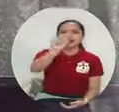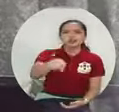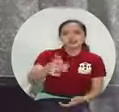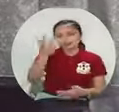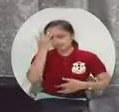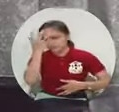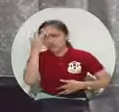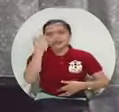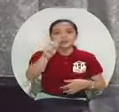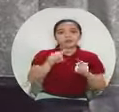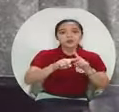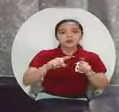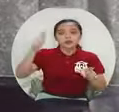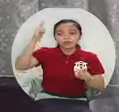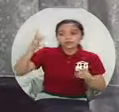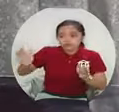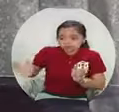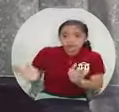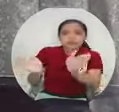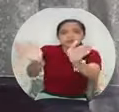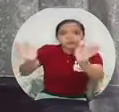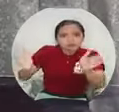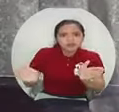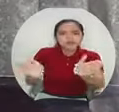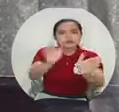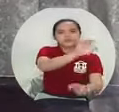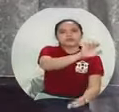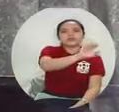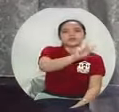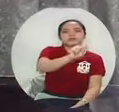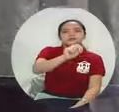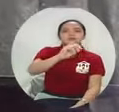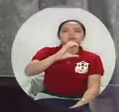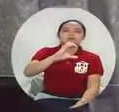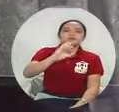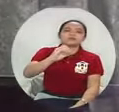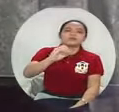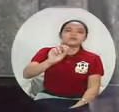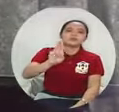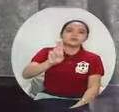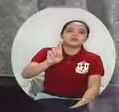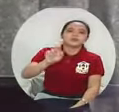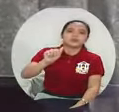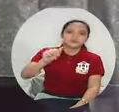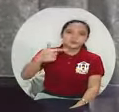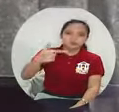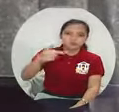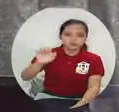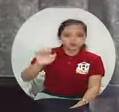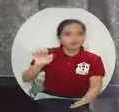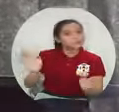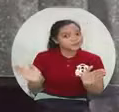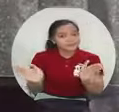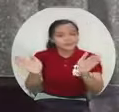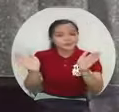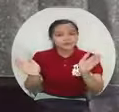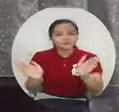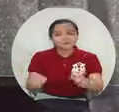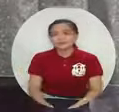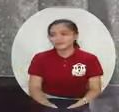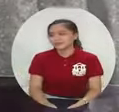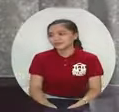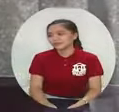nga may commitment. Mga tao, mga ulitao, may commitment sa isa ka babae, ay bisan kinsa na lang ang iyat